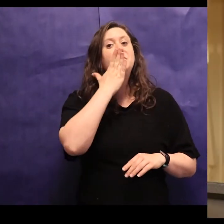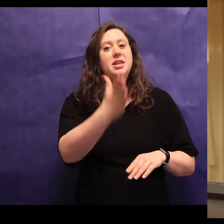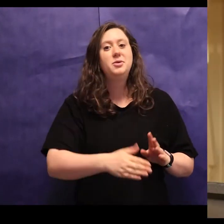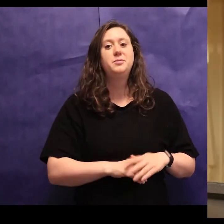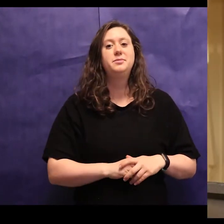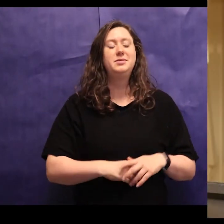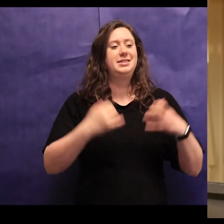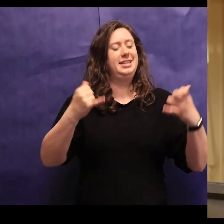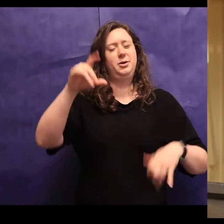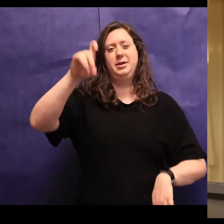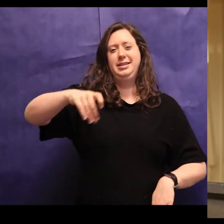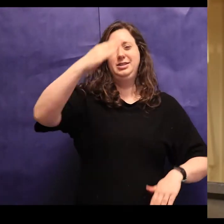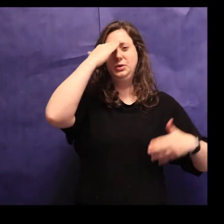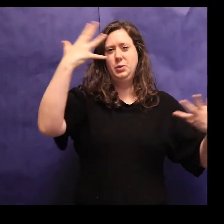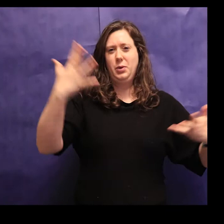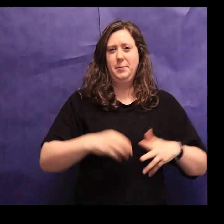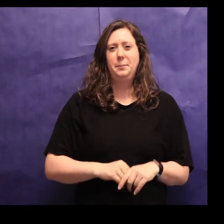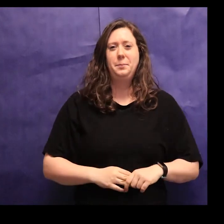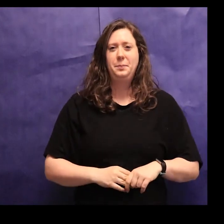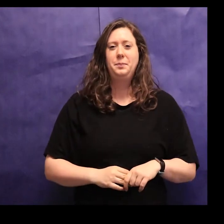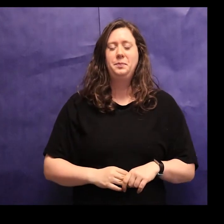Thanks guys. Now what you need to know.